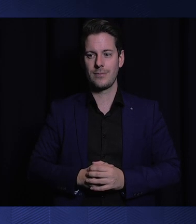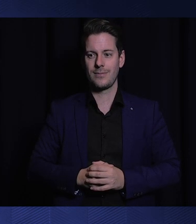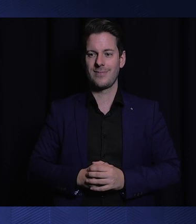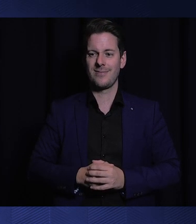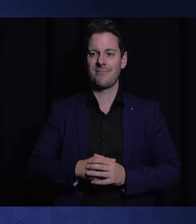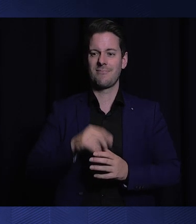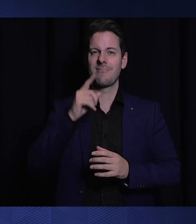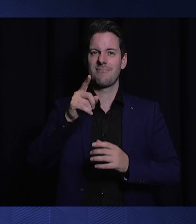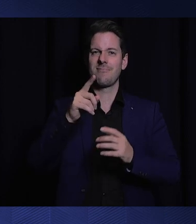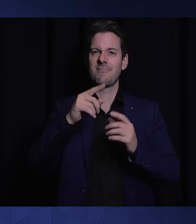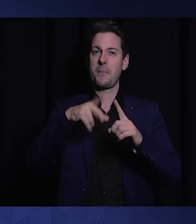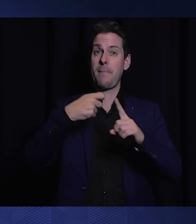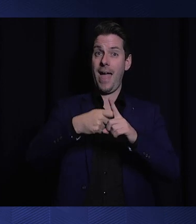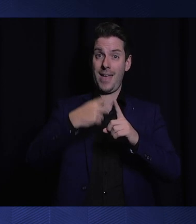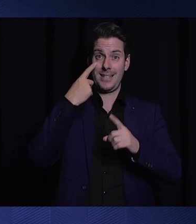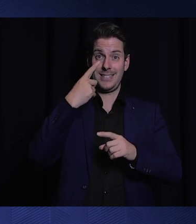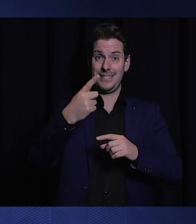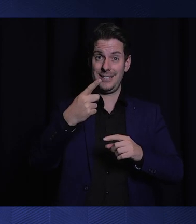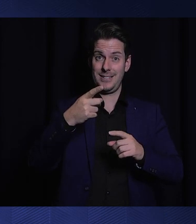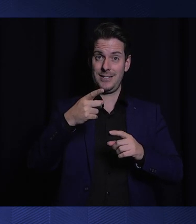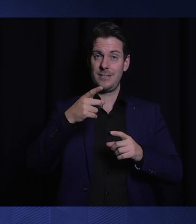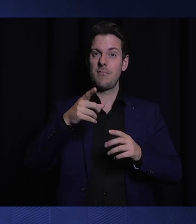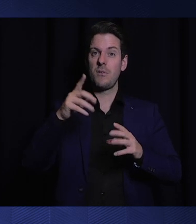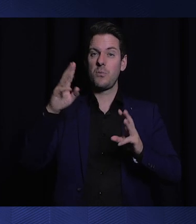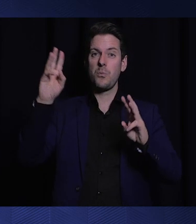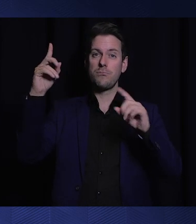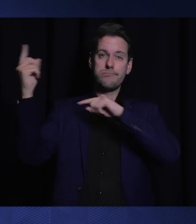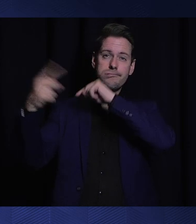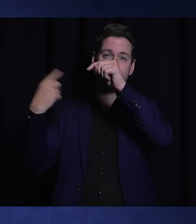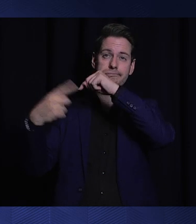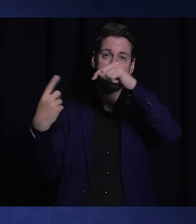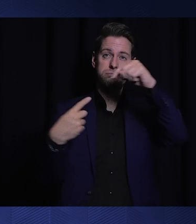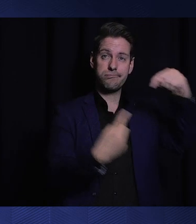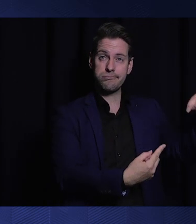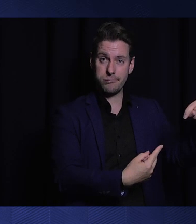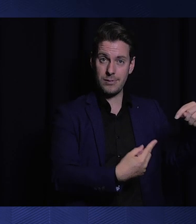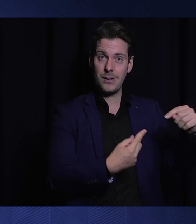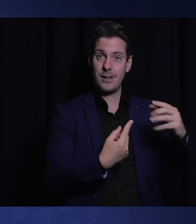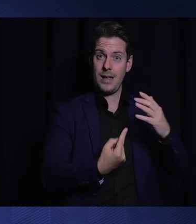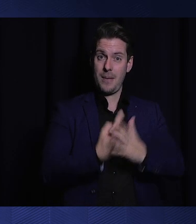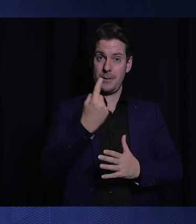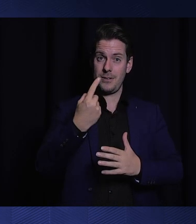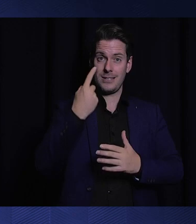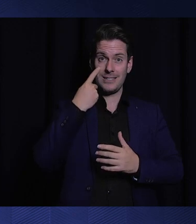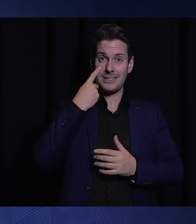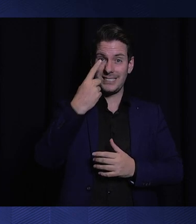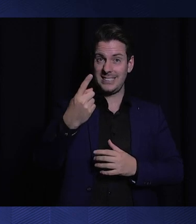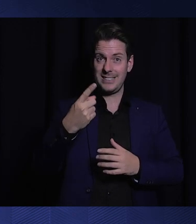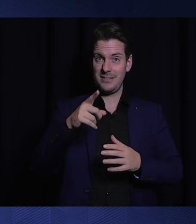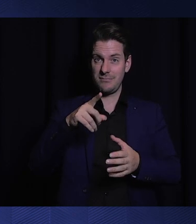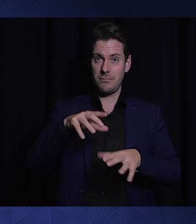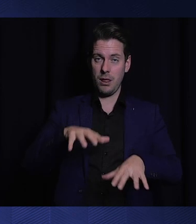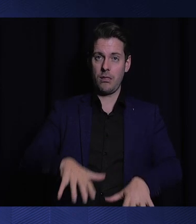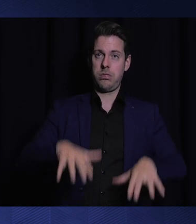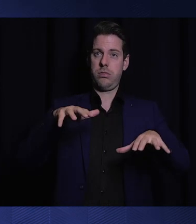Park after typhoon weather. The park soon became a detention pond